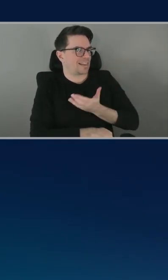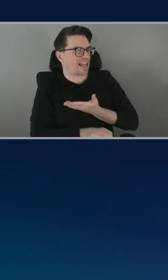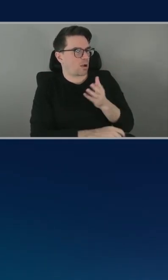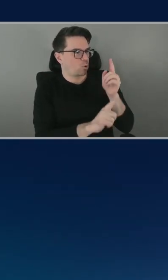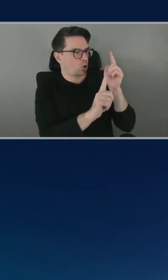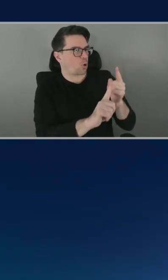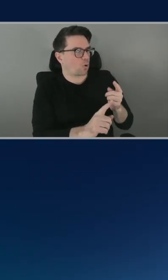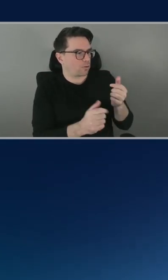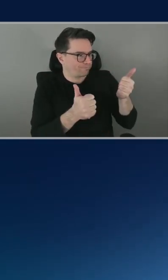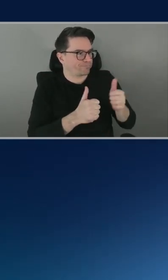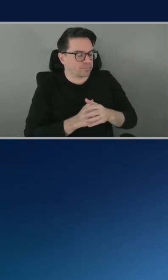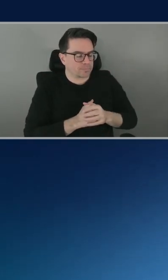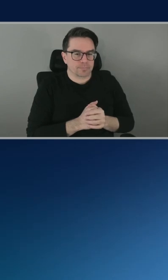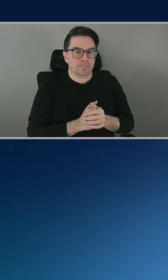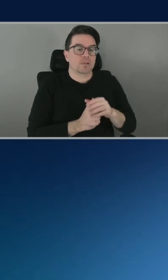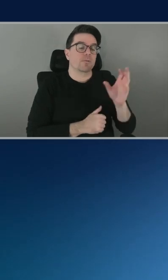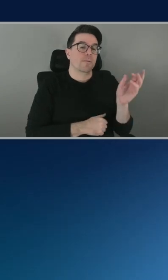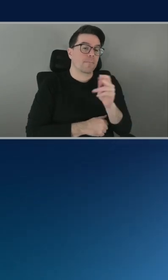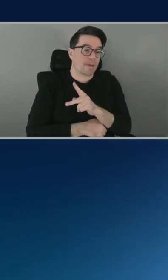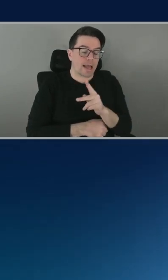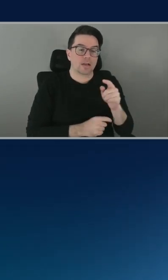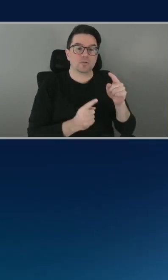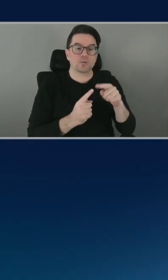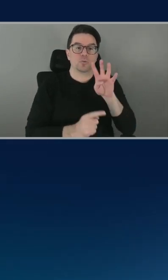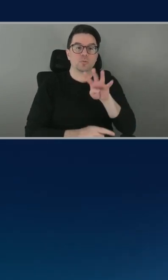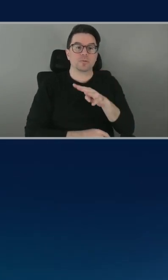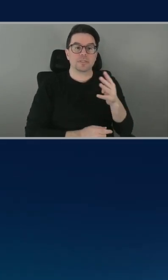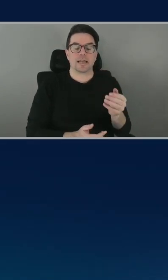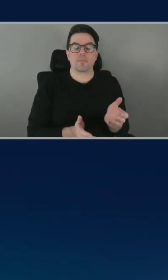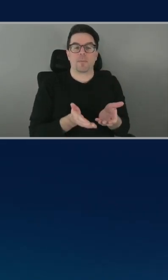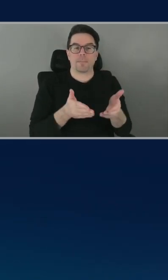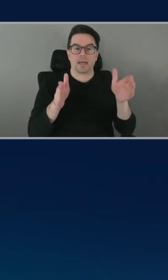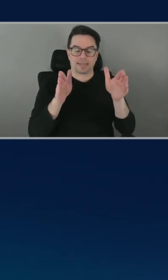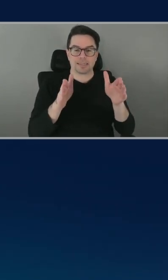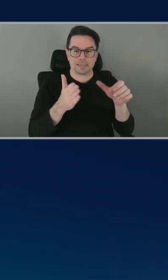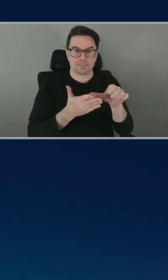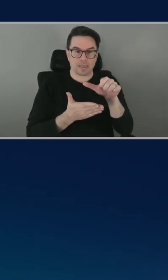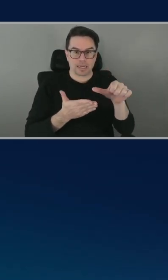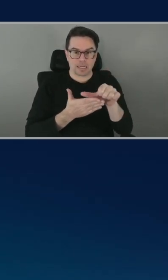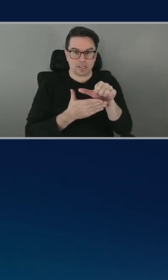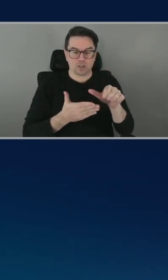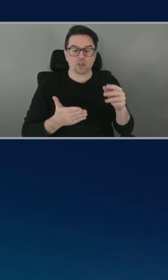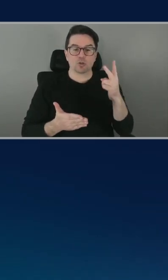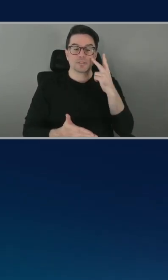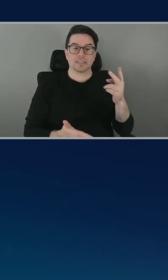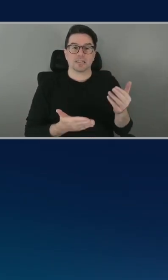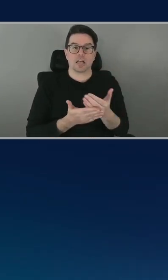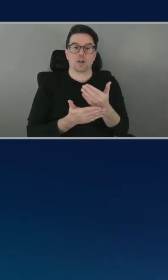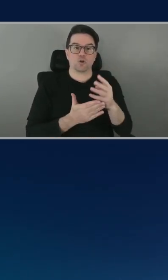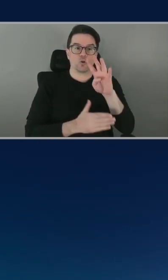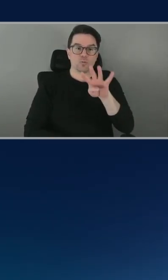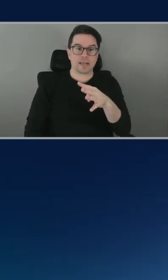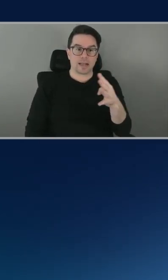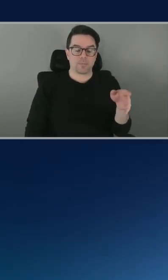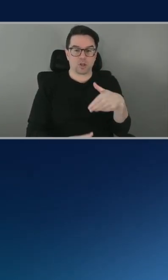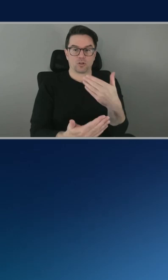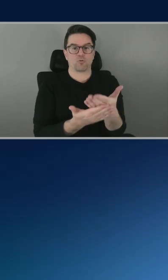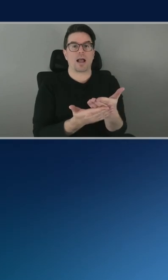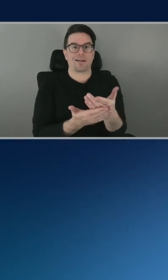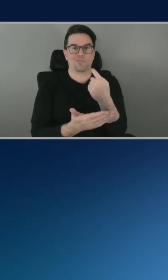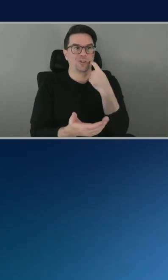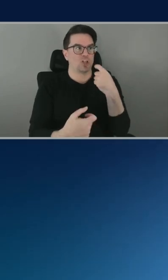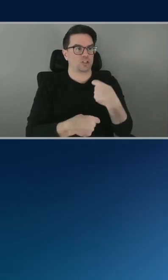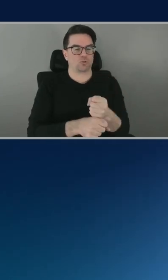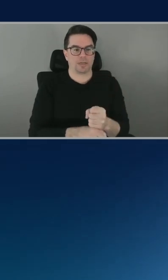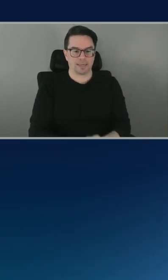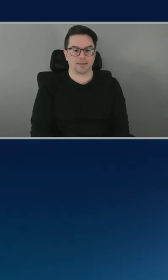the table buckets list page, and you see that's the new table that's arrived here that we just created. All